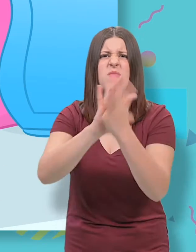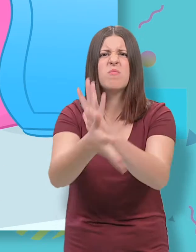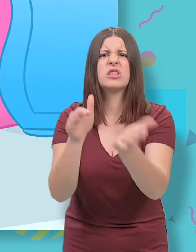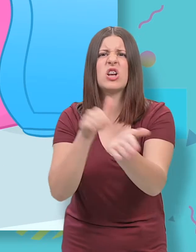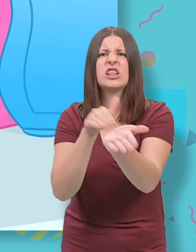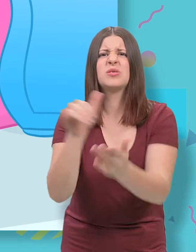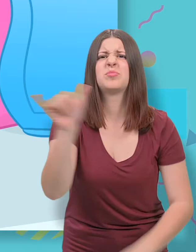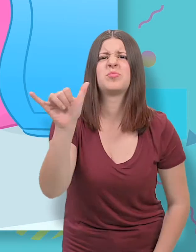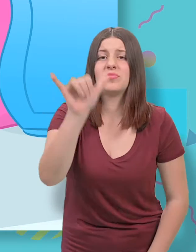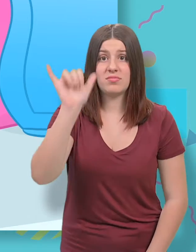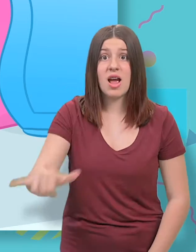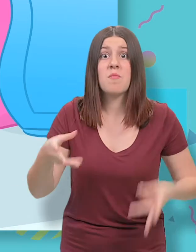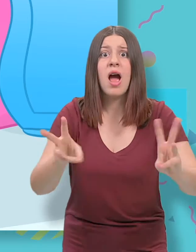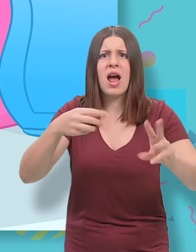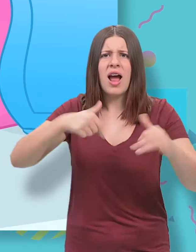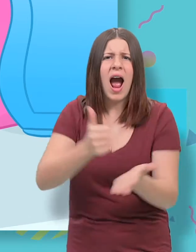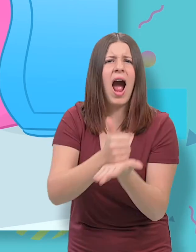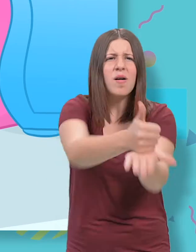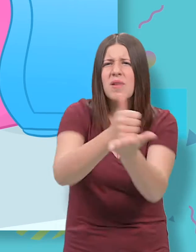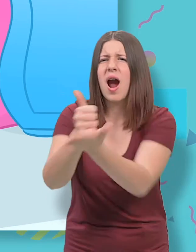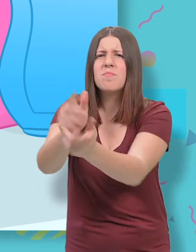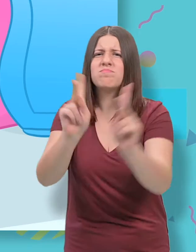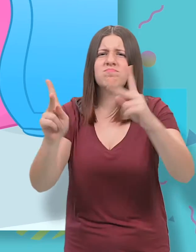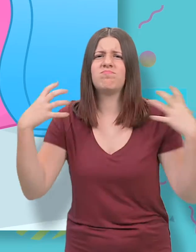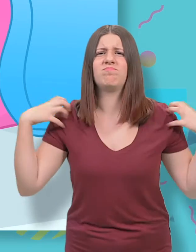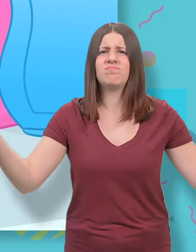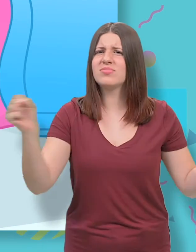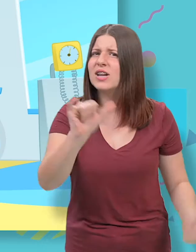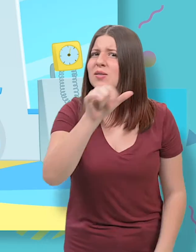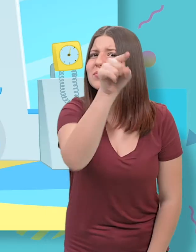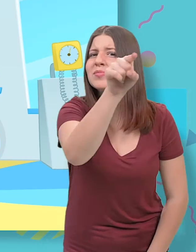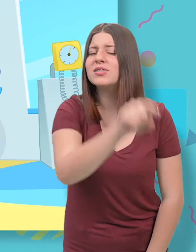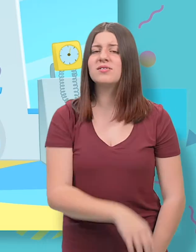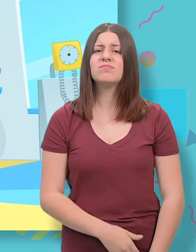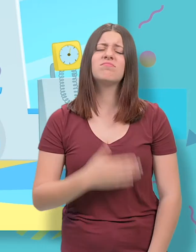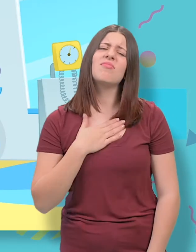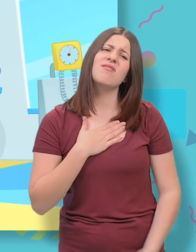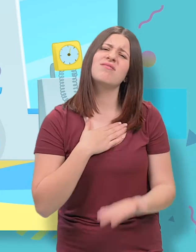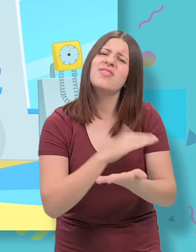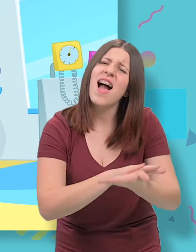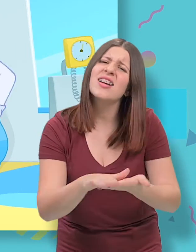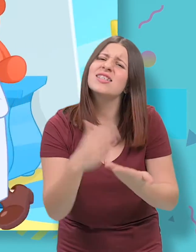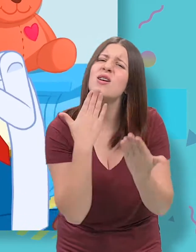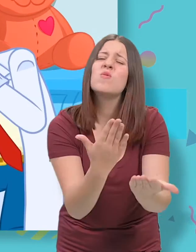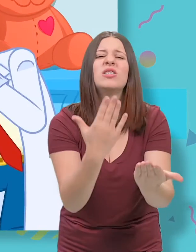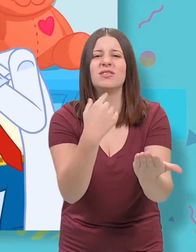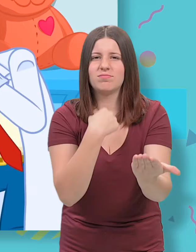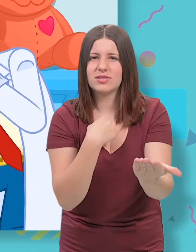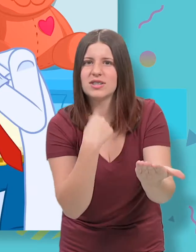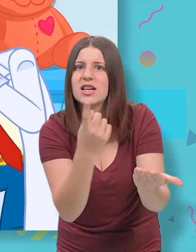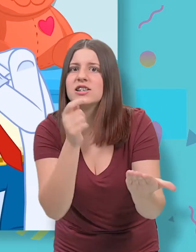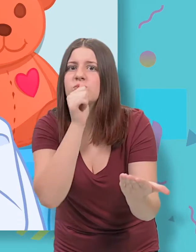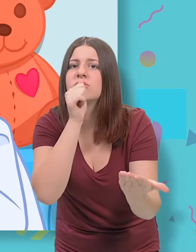too. That way, I can help people get better, just like you. That's very nice, Mila. But I will tell